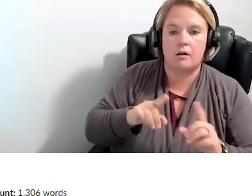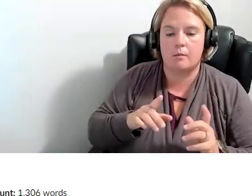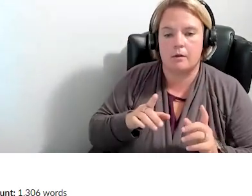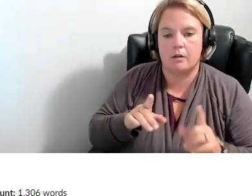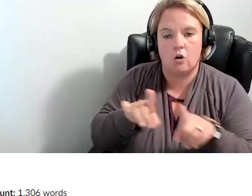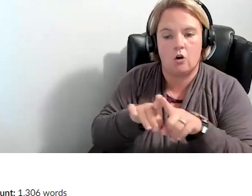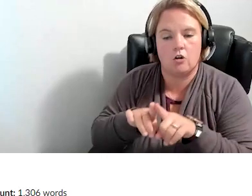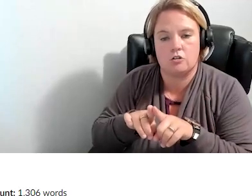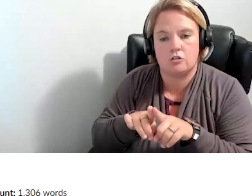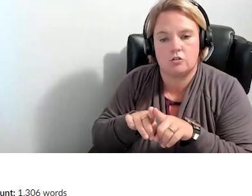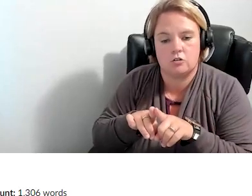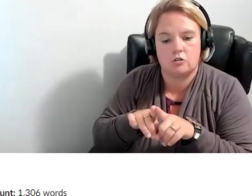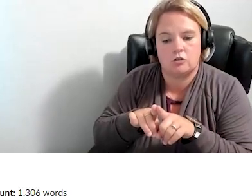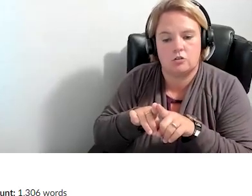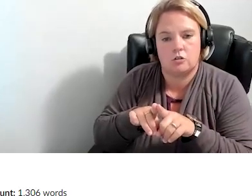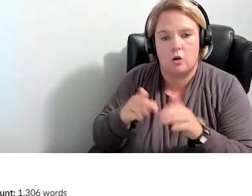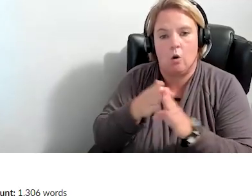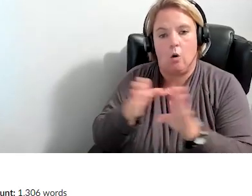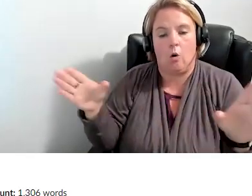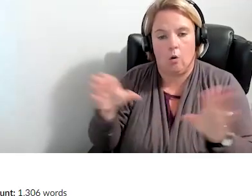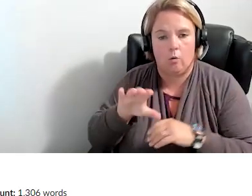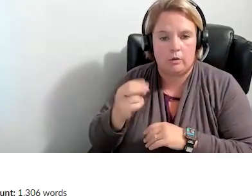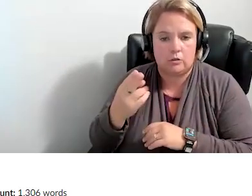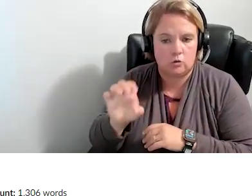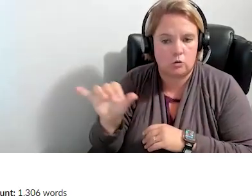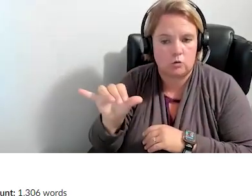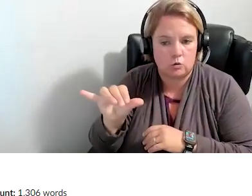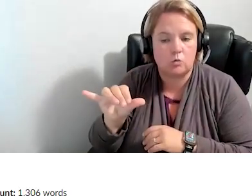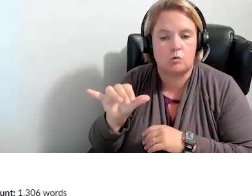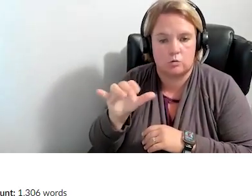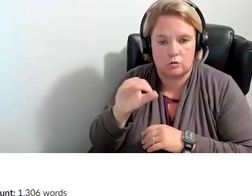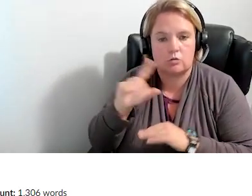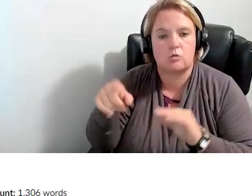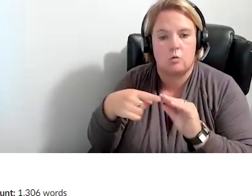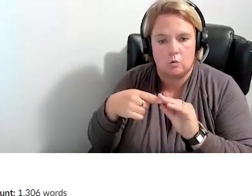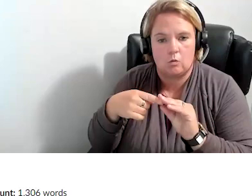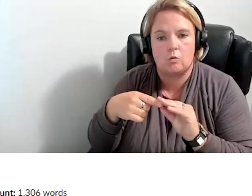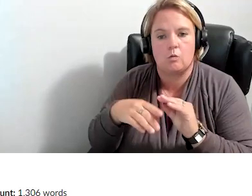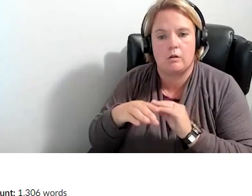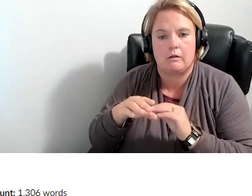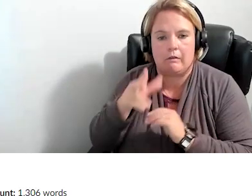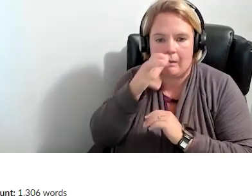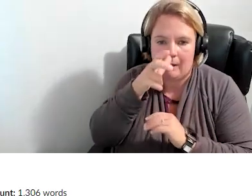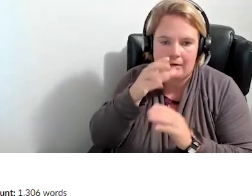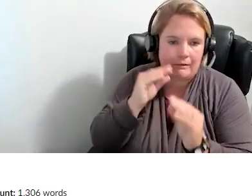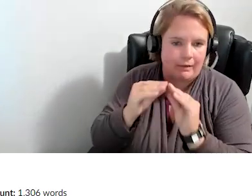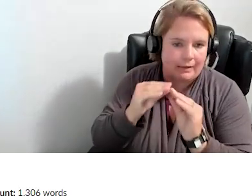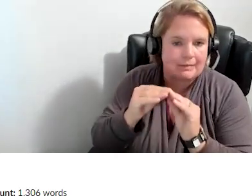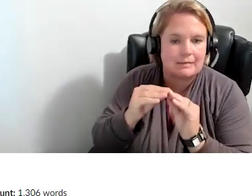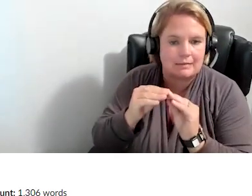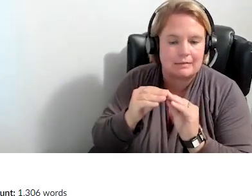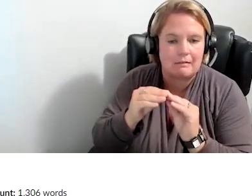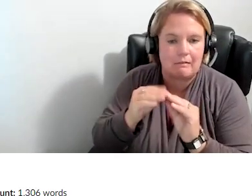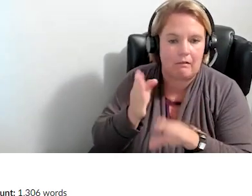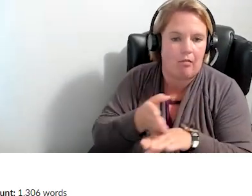like we're working on open sourcing it at some point. Yeah. So For sure, once we yeah. get all the, the bugs fixed, everything else, we definitely want to share that